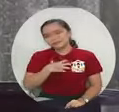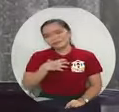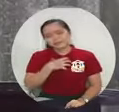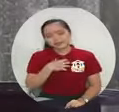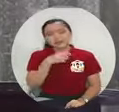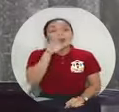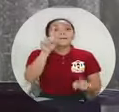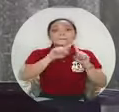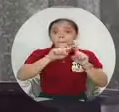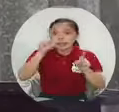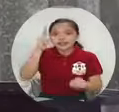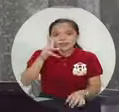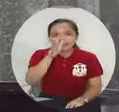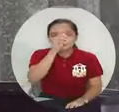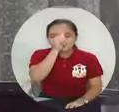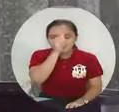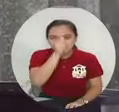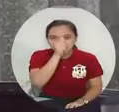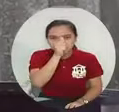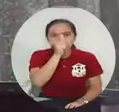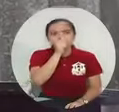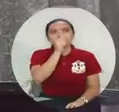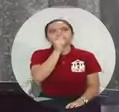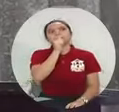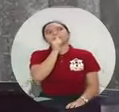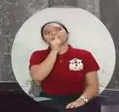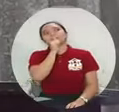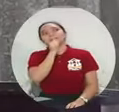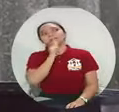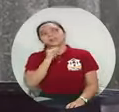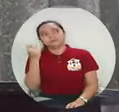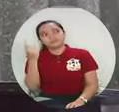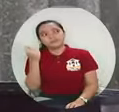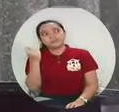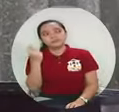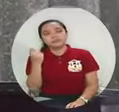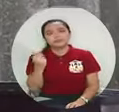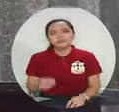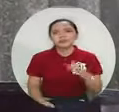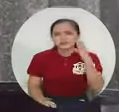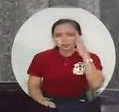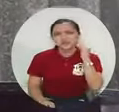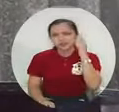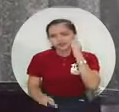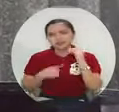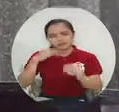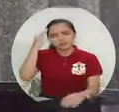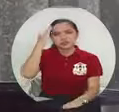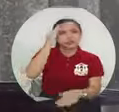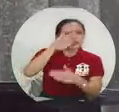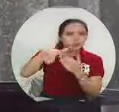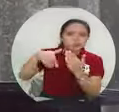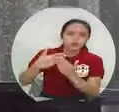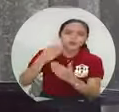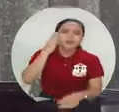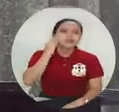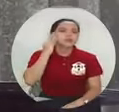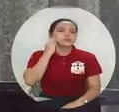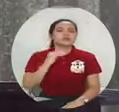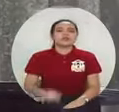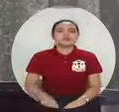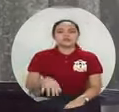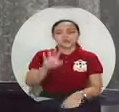Numbers 18, 18 to 14, Ezekiel 44, 28-30, Deuteronomy 18, verses 1 to